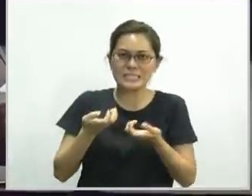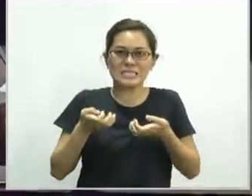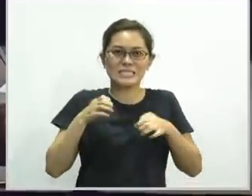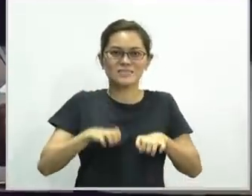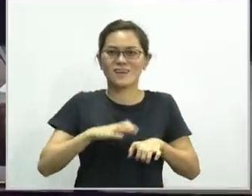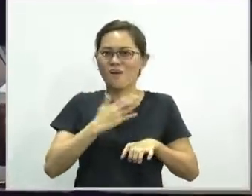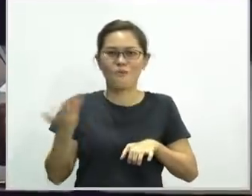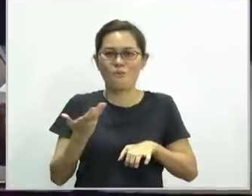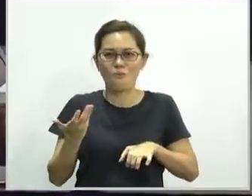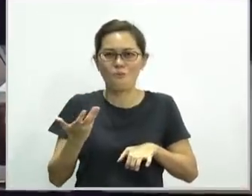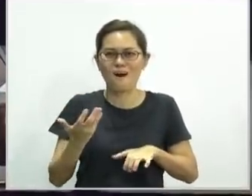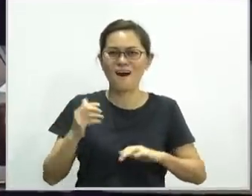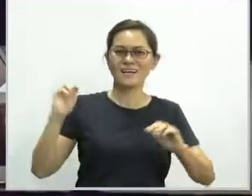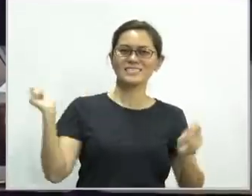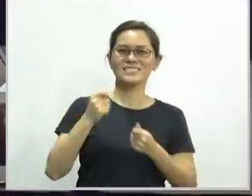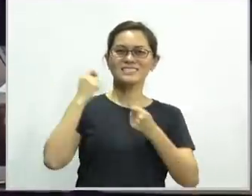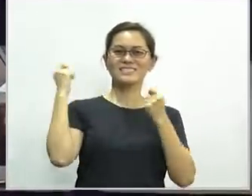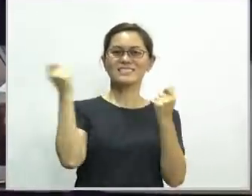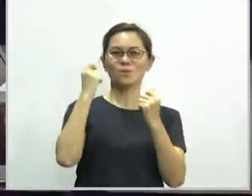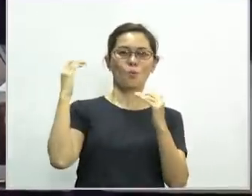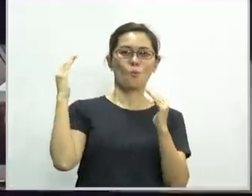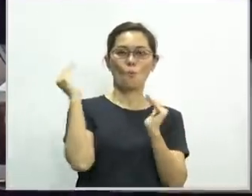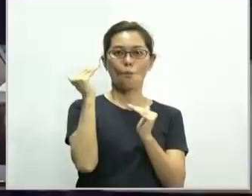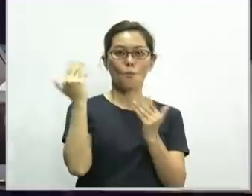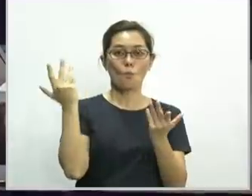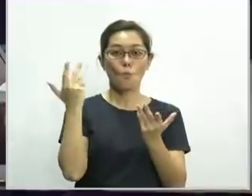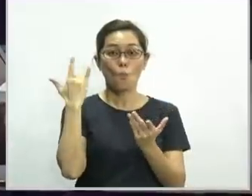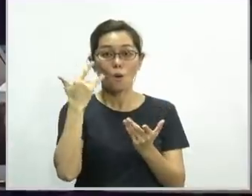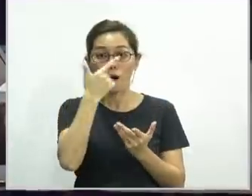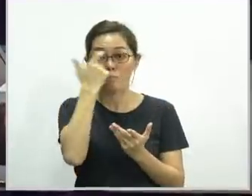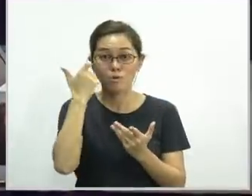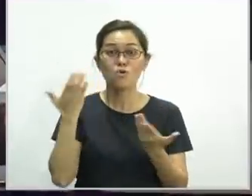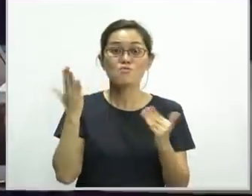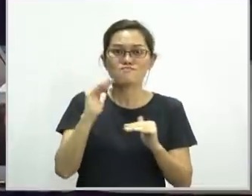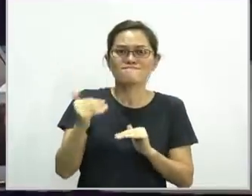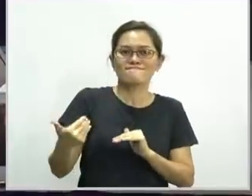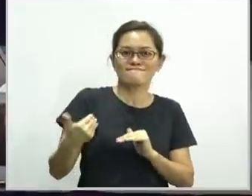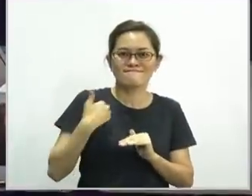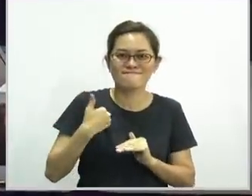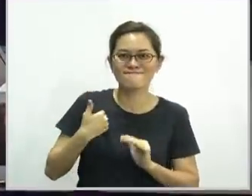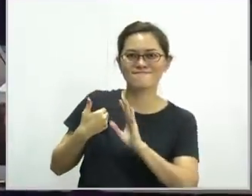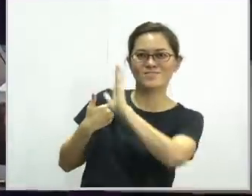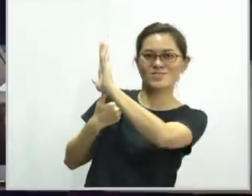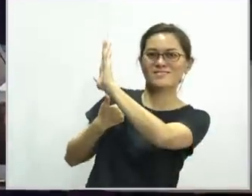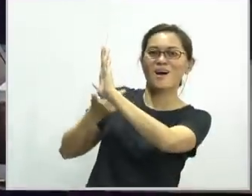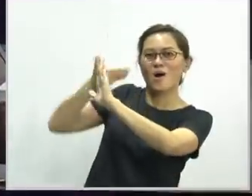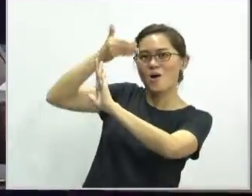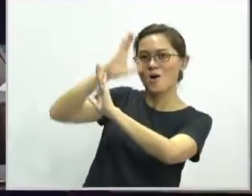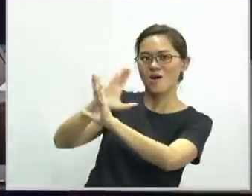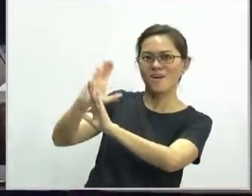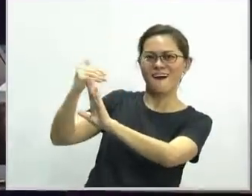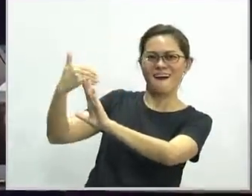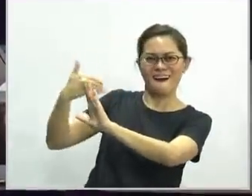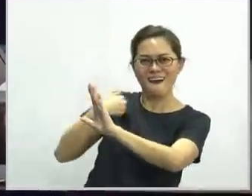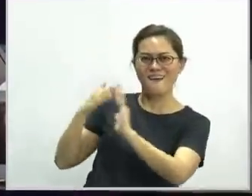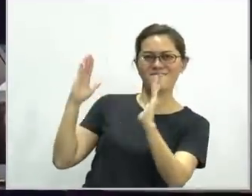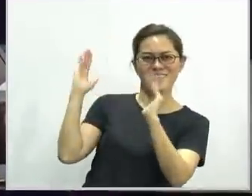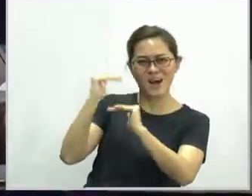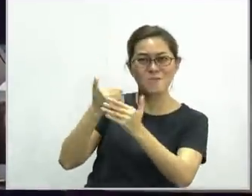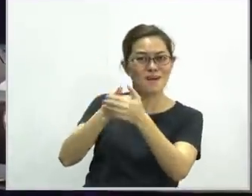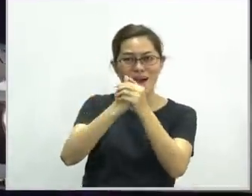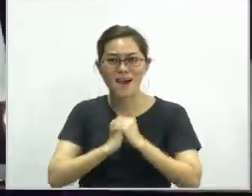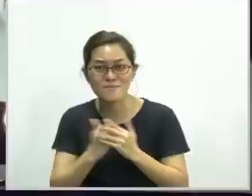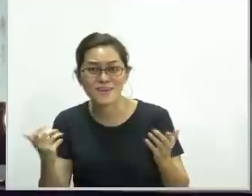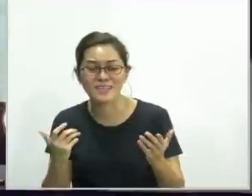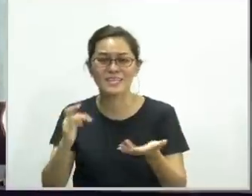about, celebration of hope. Yes. Because there is hope in yes. our God. Amen. There is hope